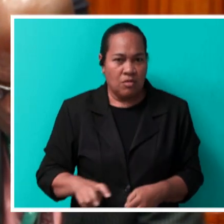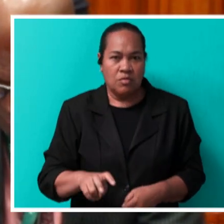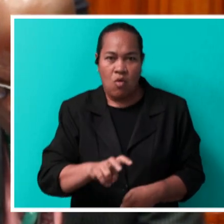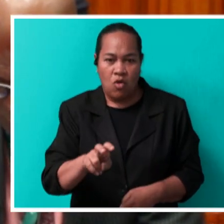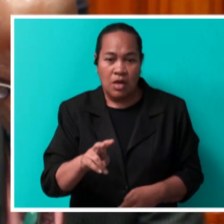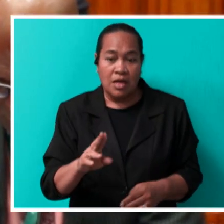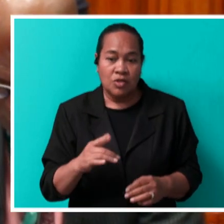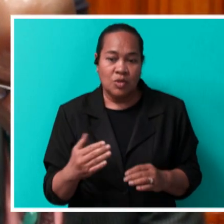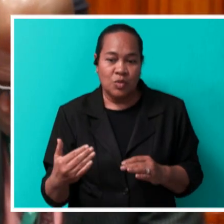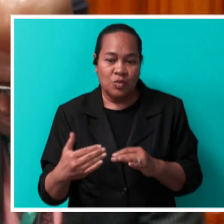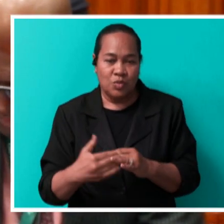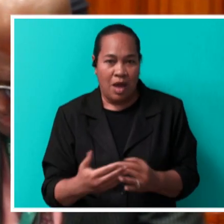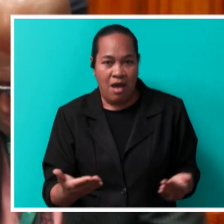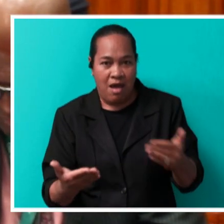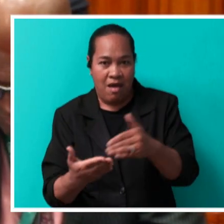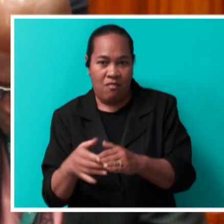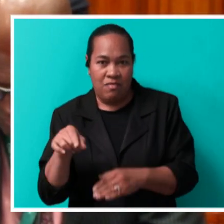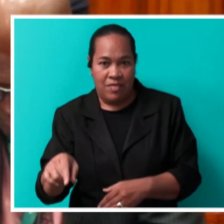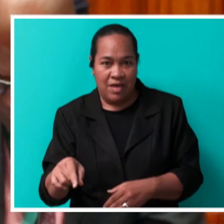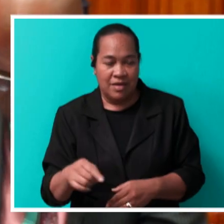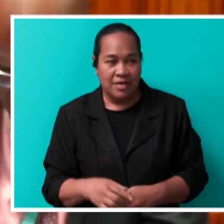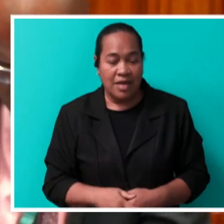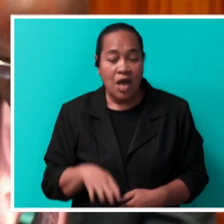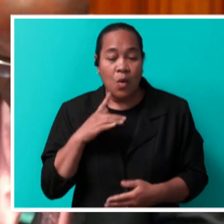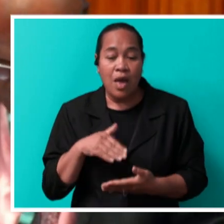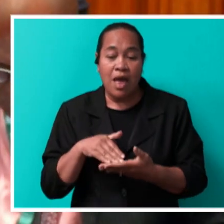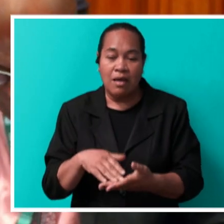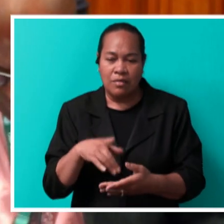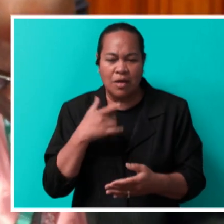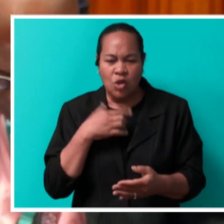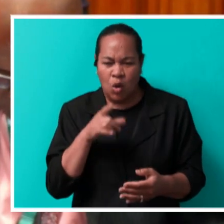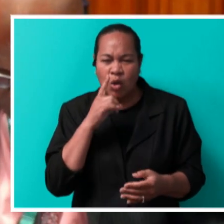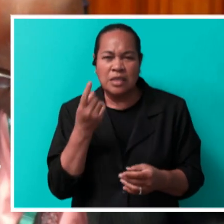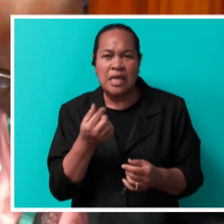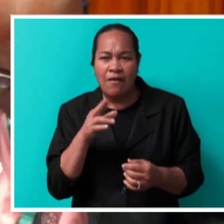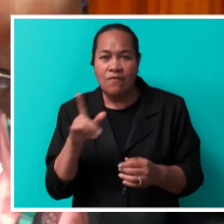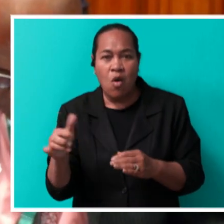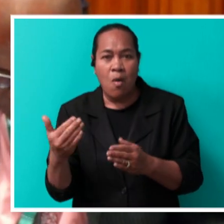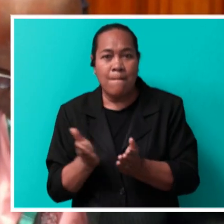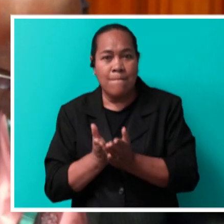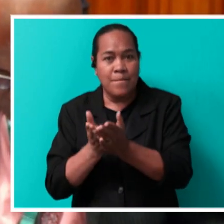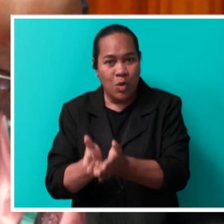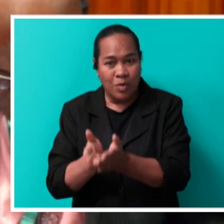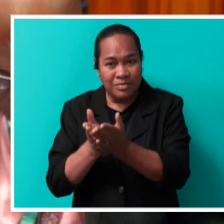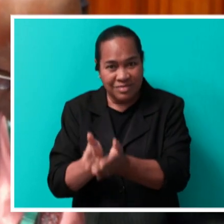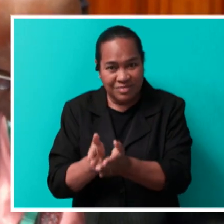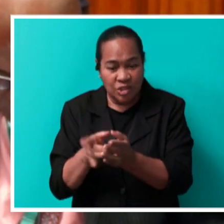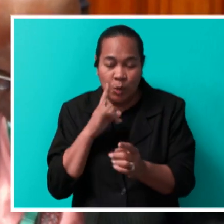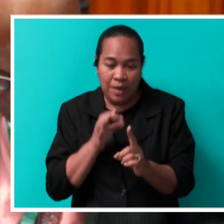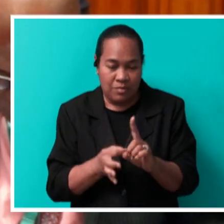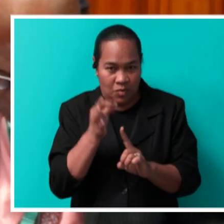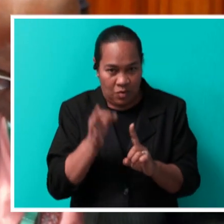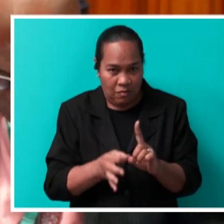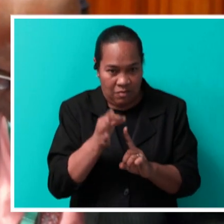wharf, once again service vessels effectively and serve as a vital and improved transportation hub for